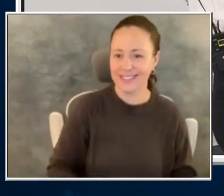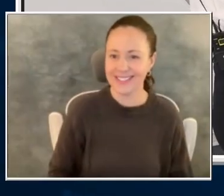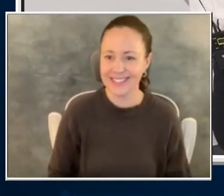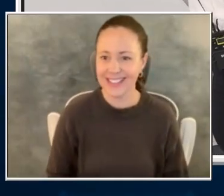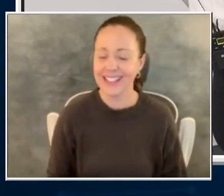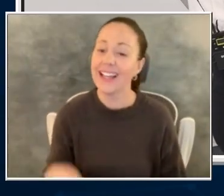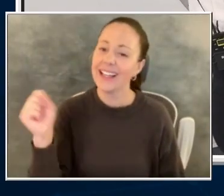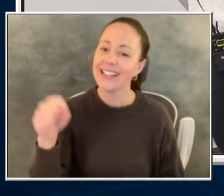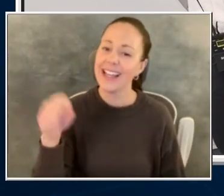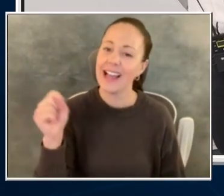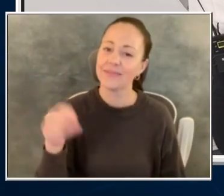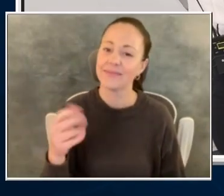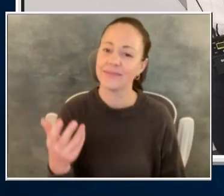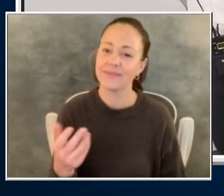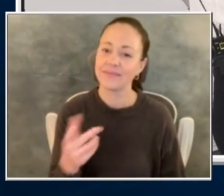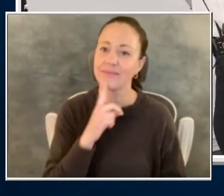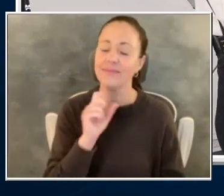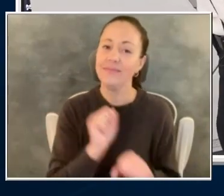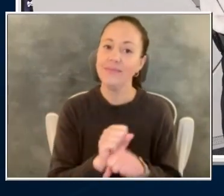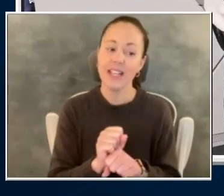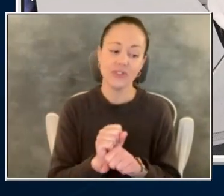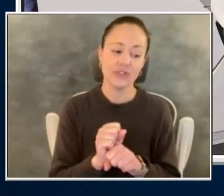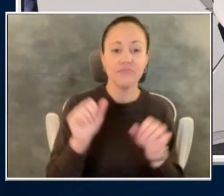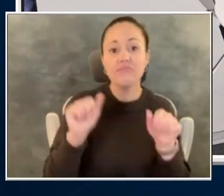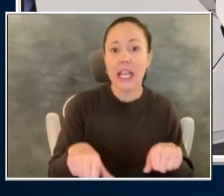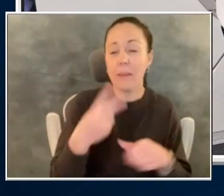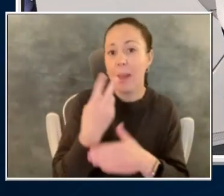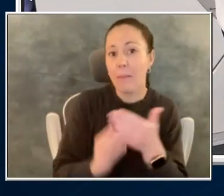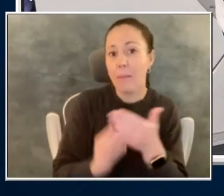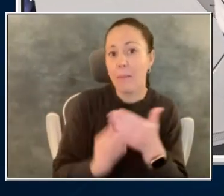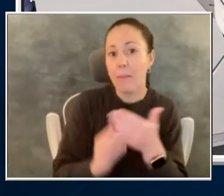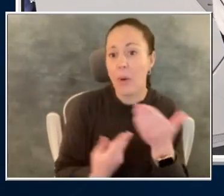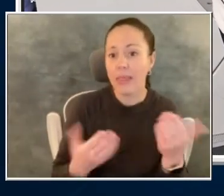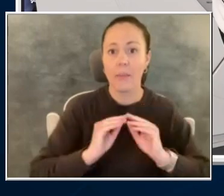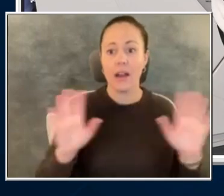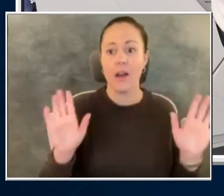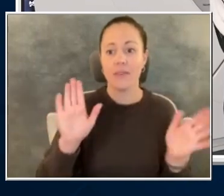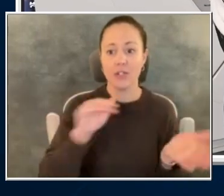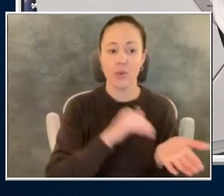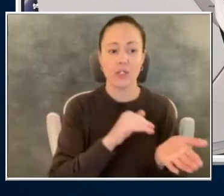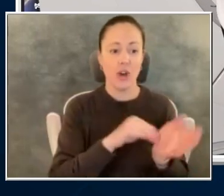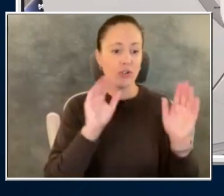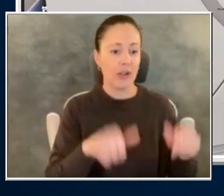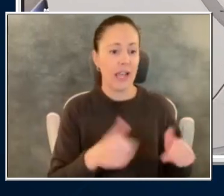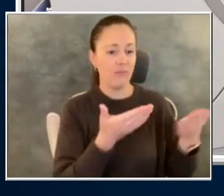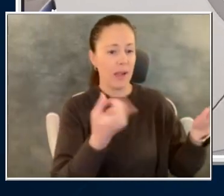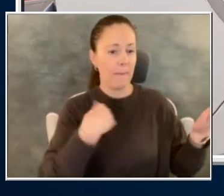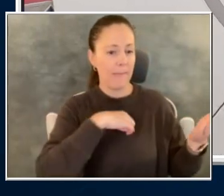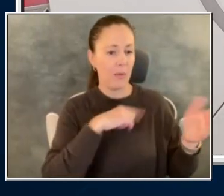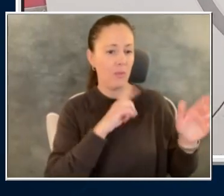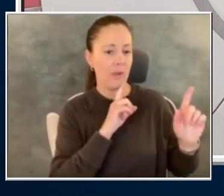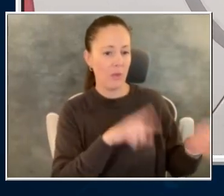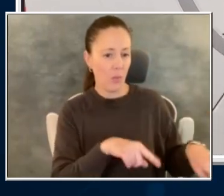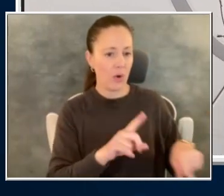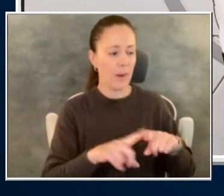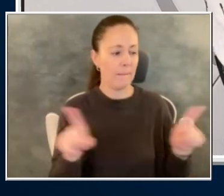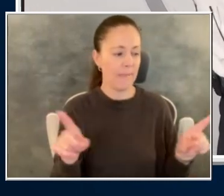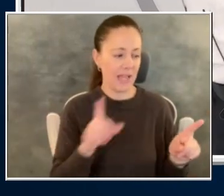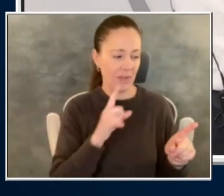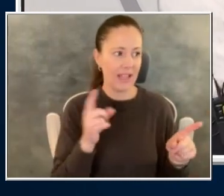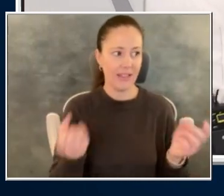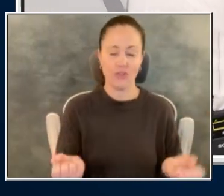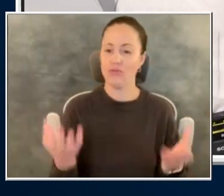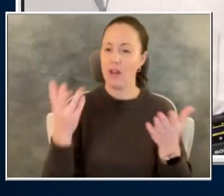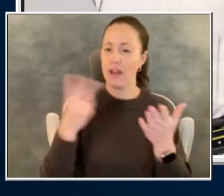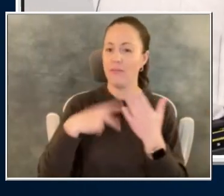Yeah, so actually it can be both. Obviously your doctor can recommend it and order it, but there's a lot of programs and